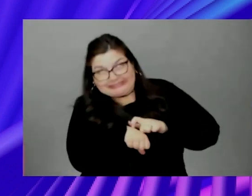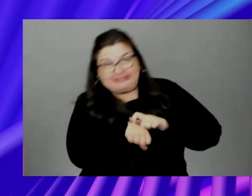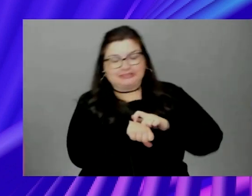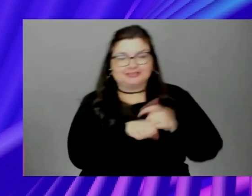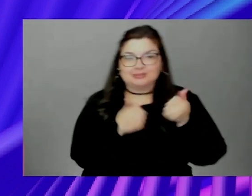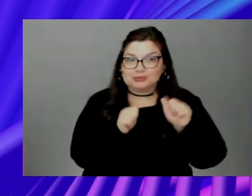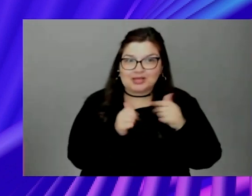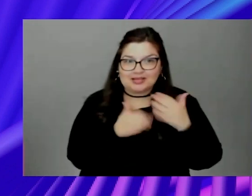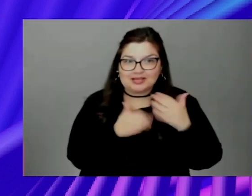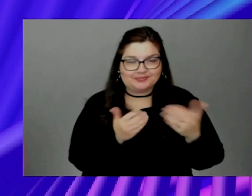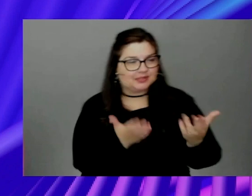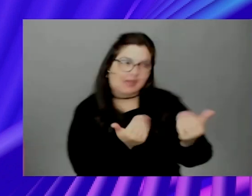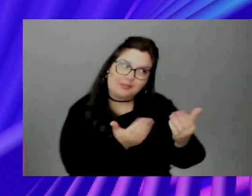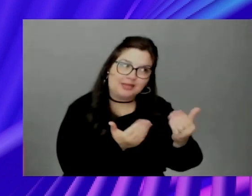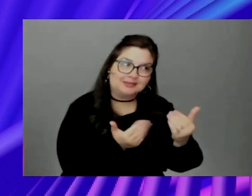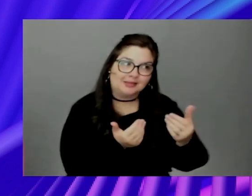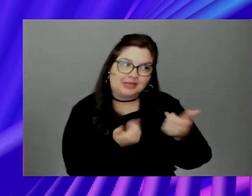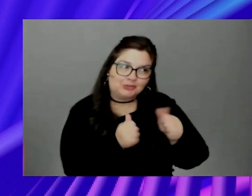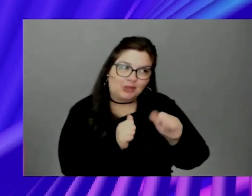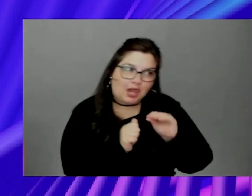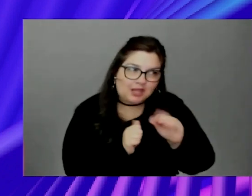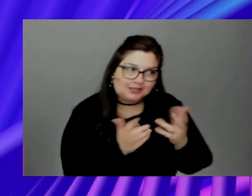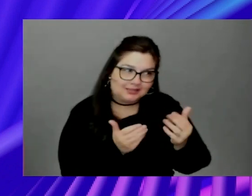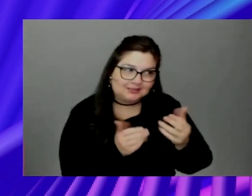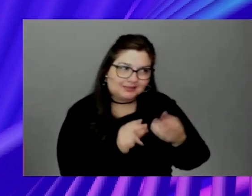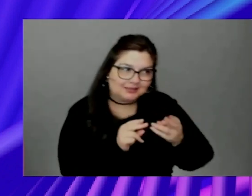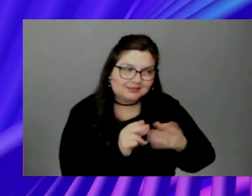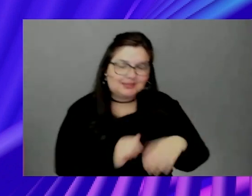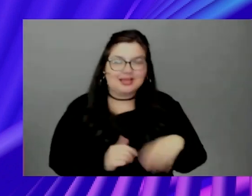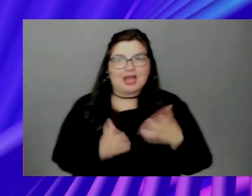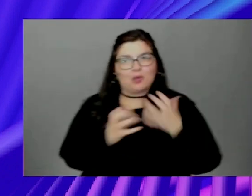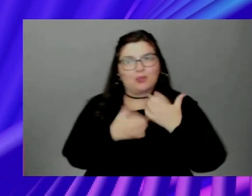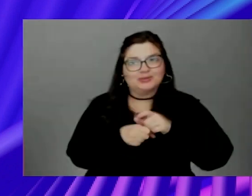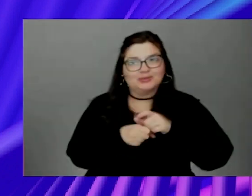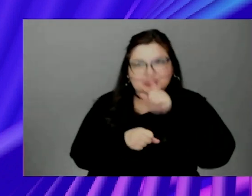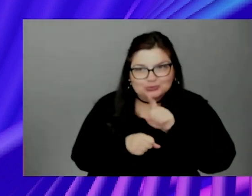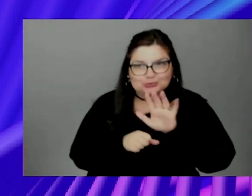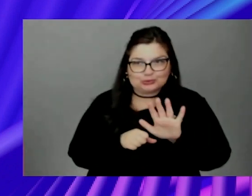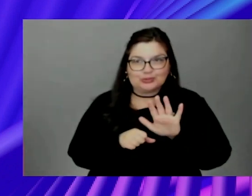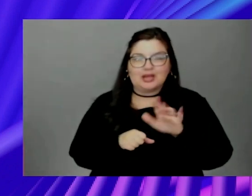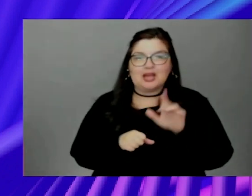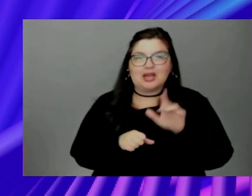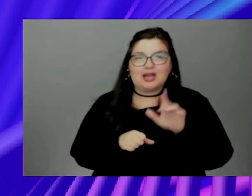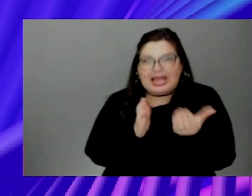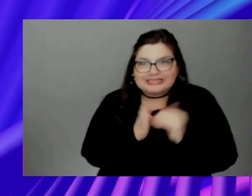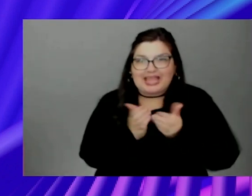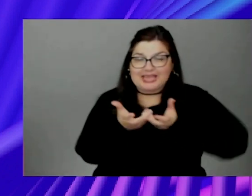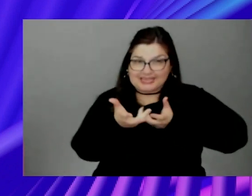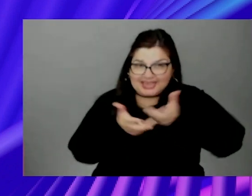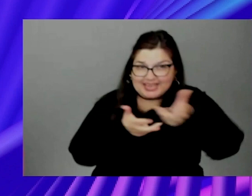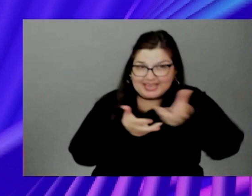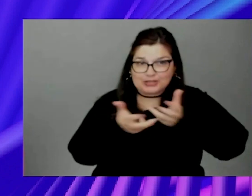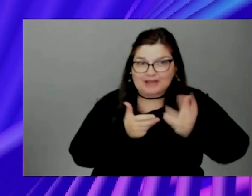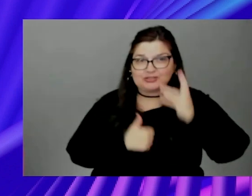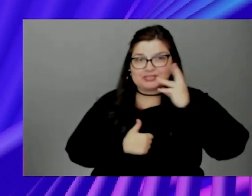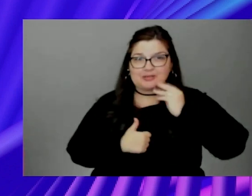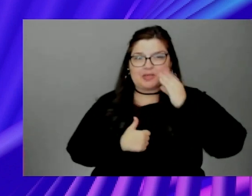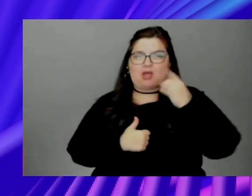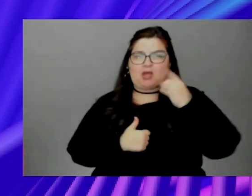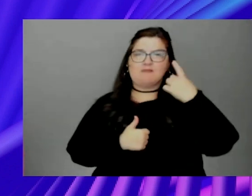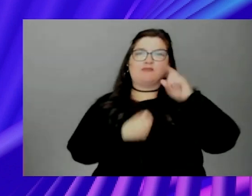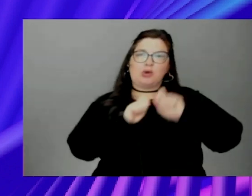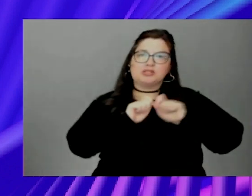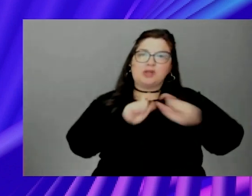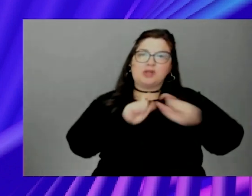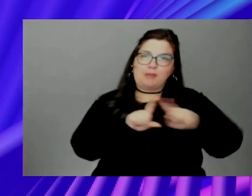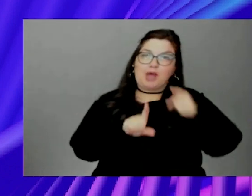Squeeze away. Squeeze away. Because I want to make sure, like, we have this very interactive experience for doing the deployment, but you also